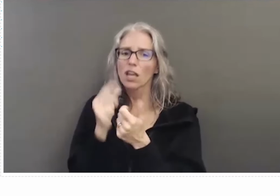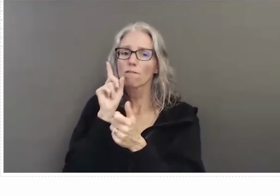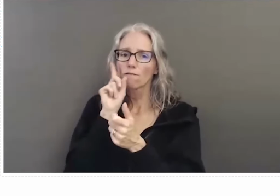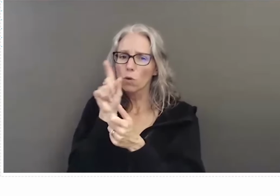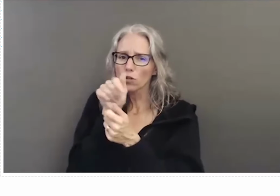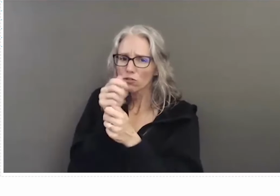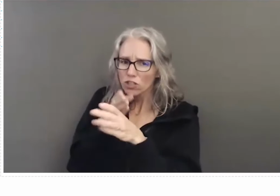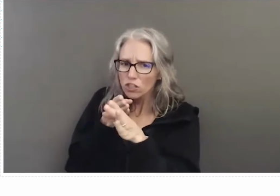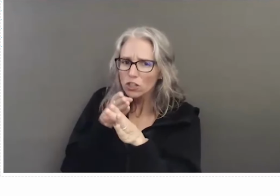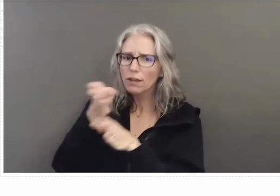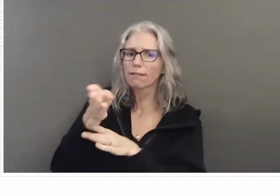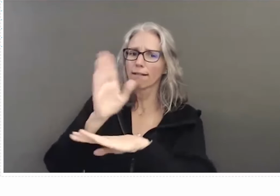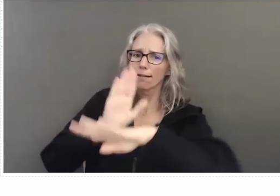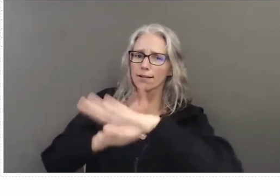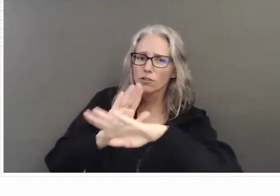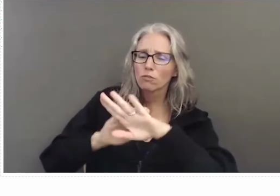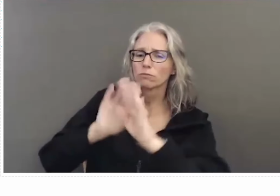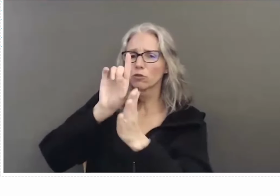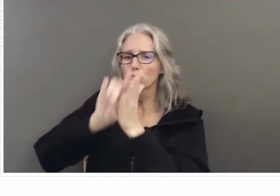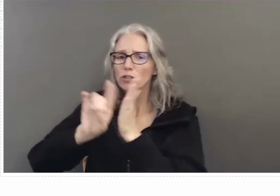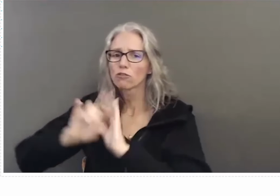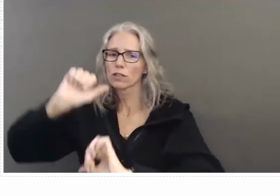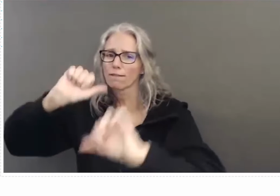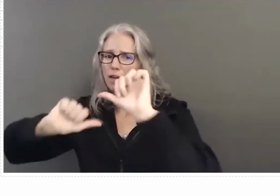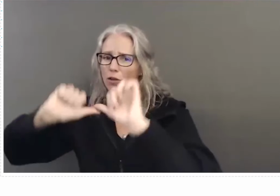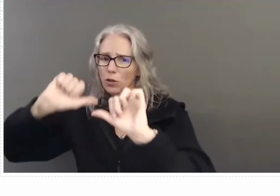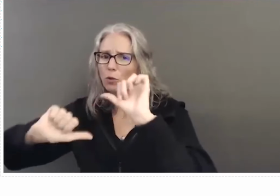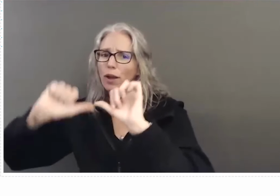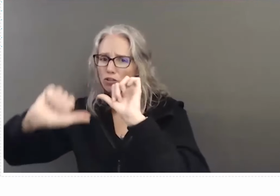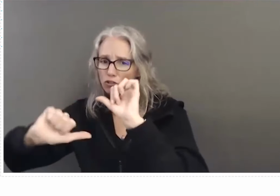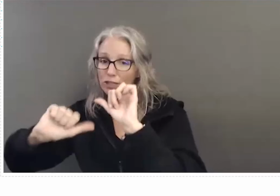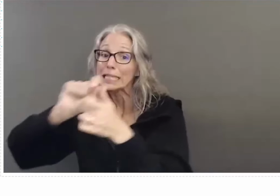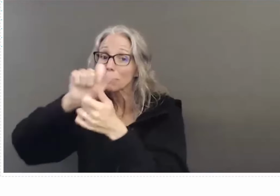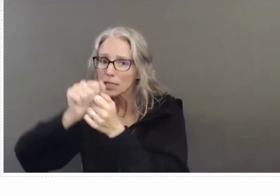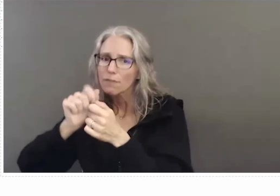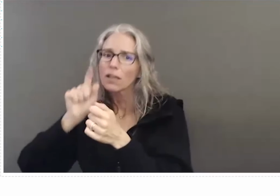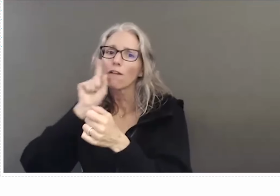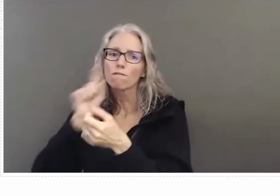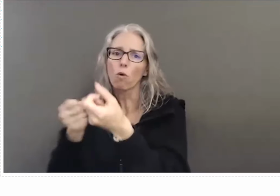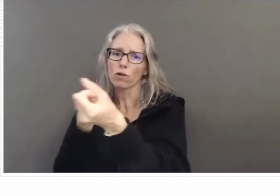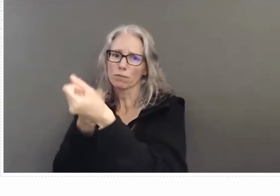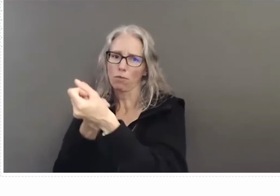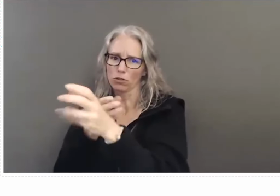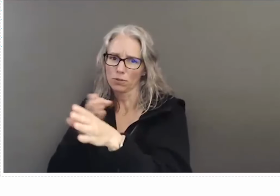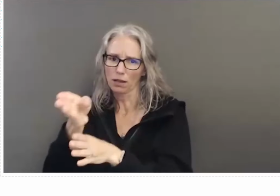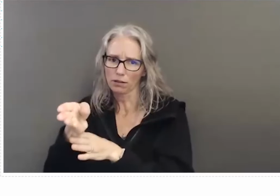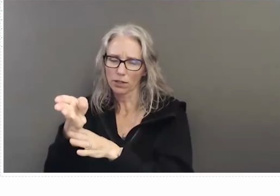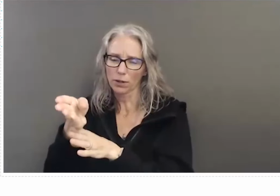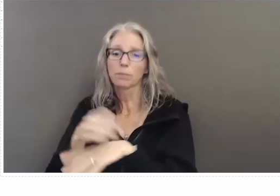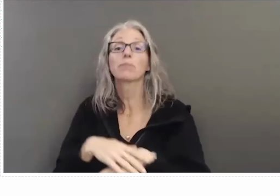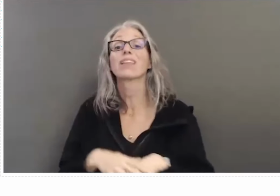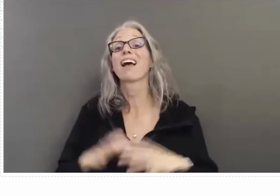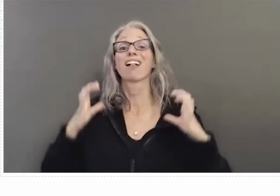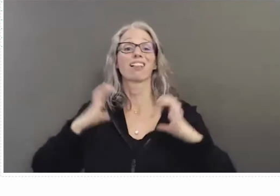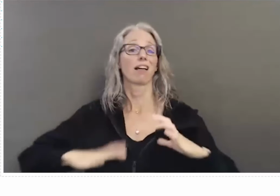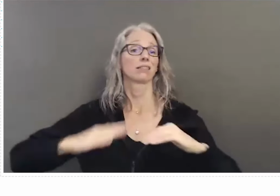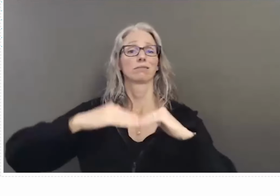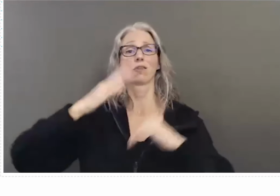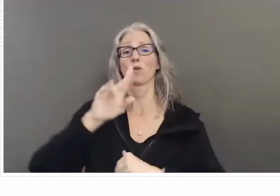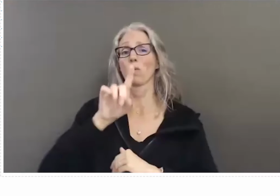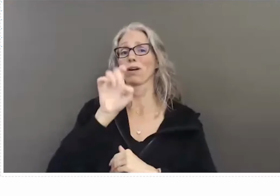and evaluation services in the sponsorship sector, and works with more than 150 clients in